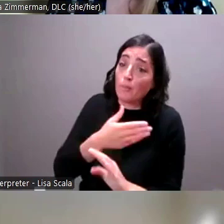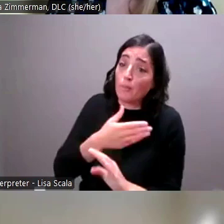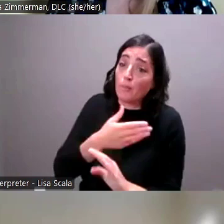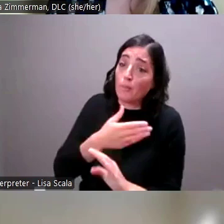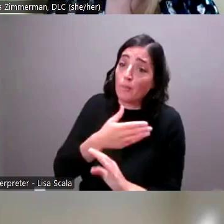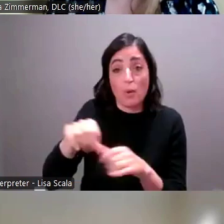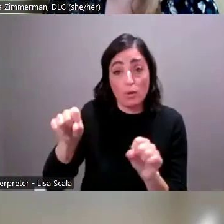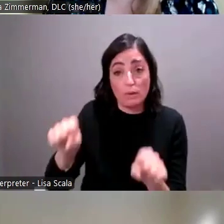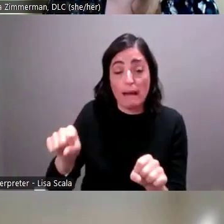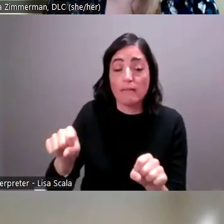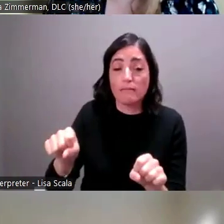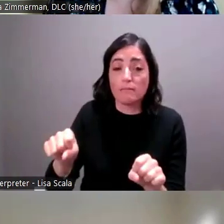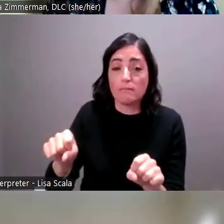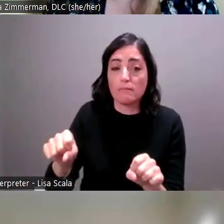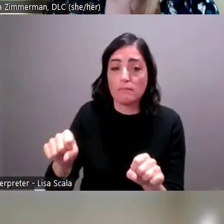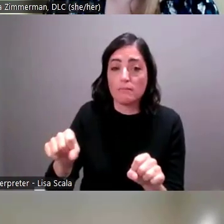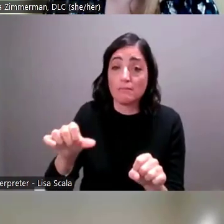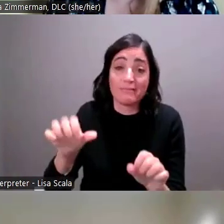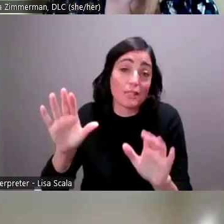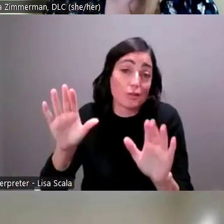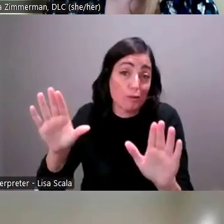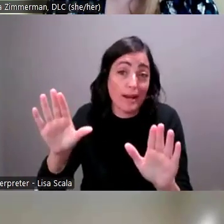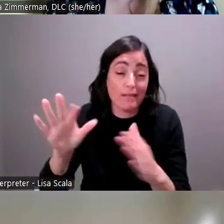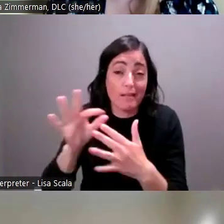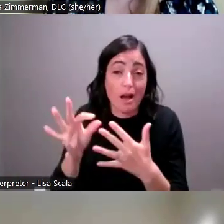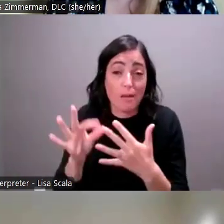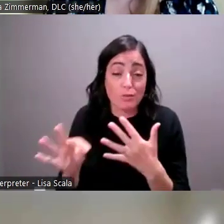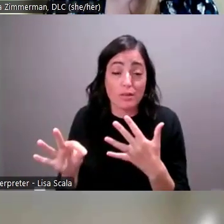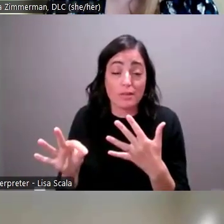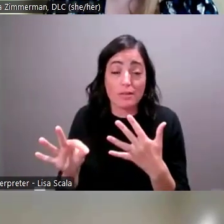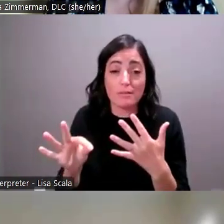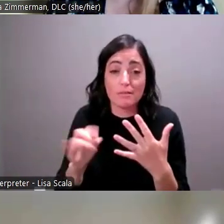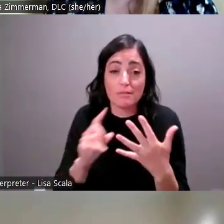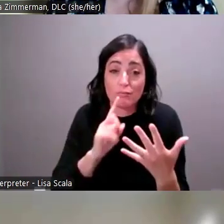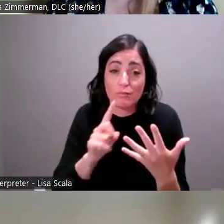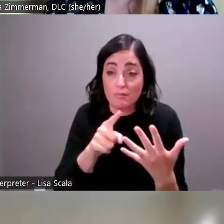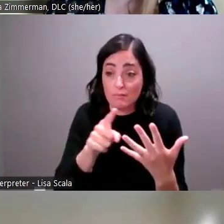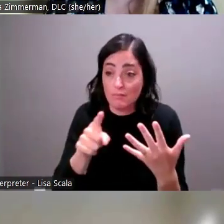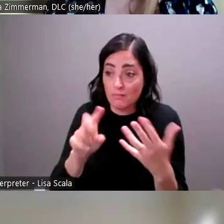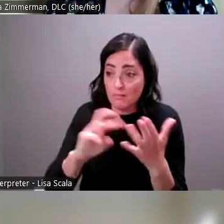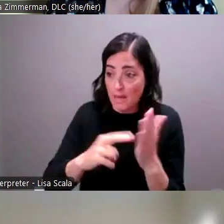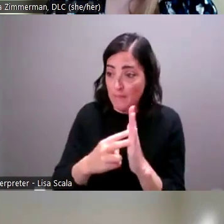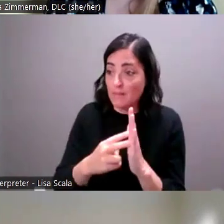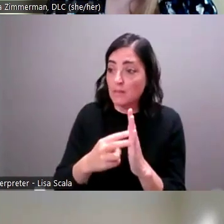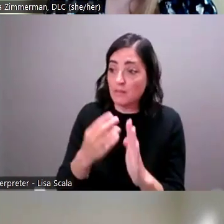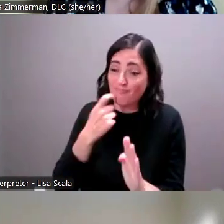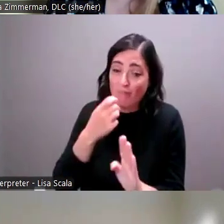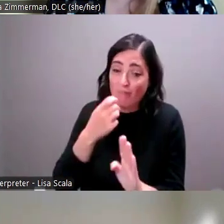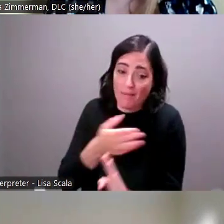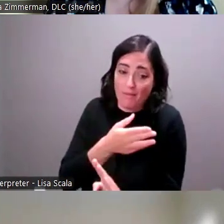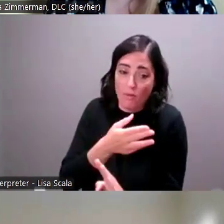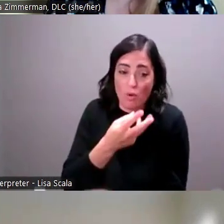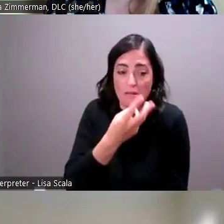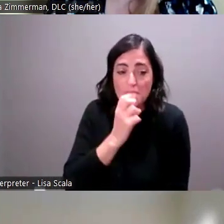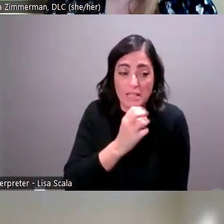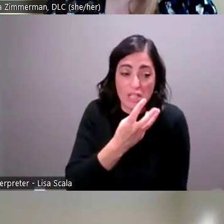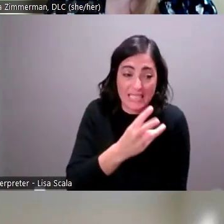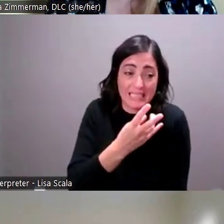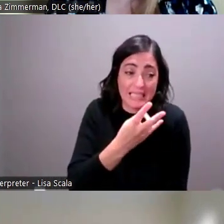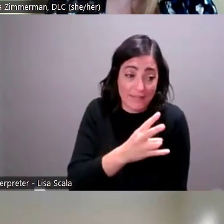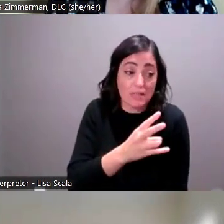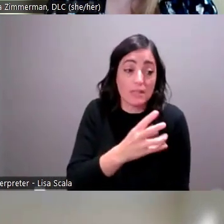vote, which is great because, you know, you can be all ready to vote before your 18th